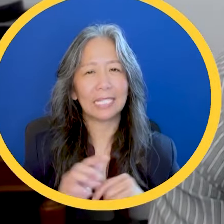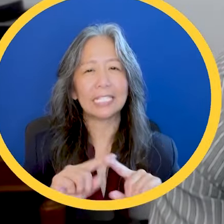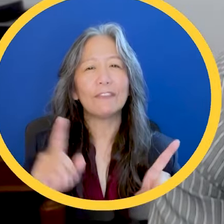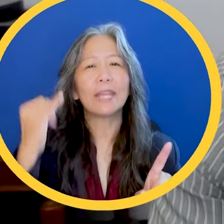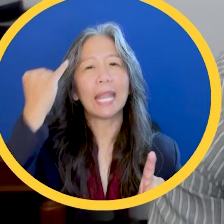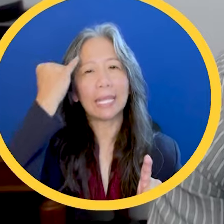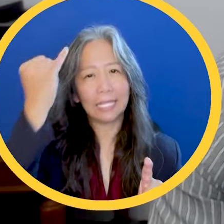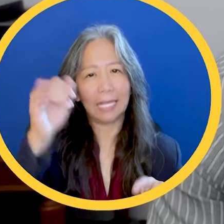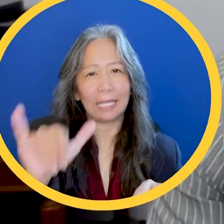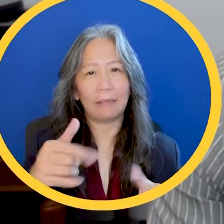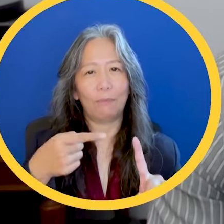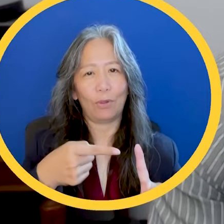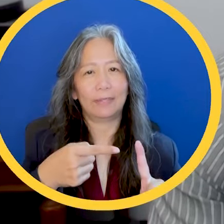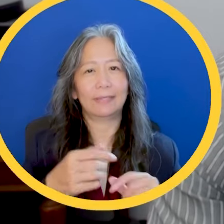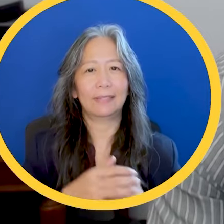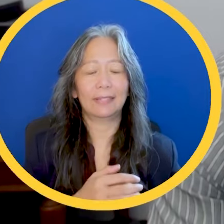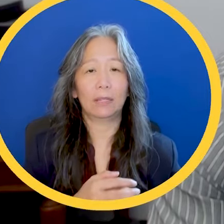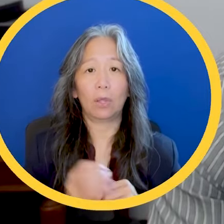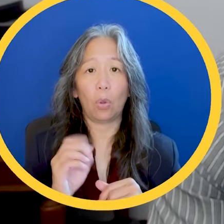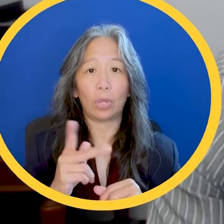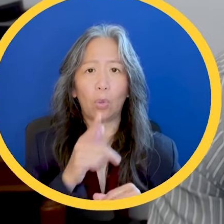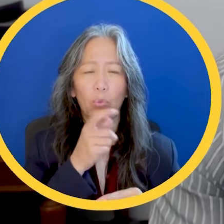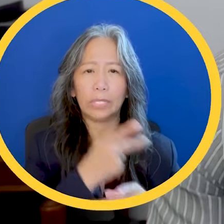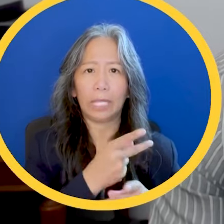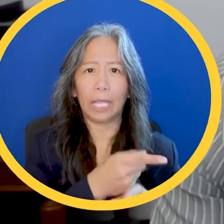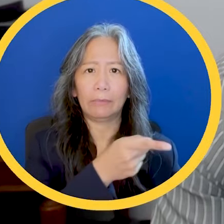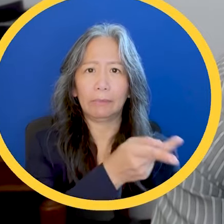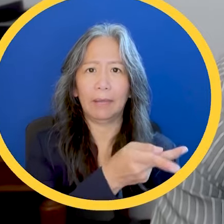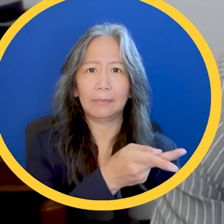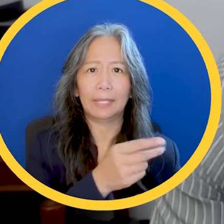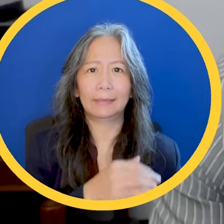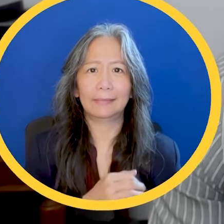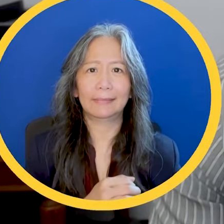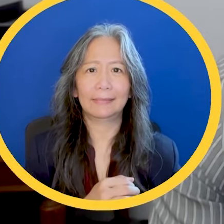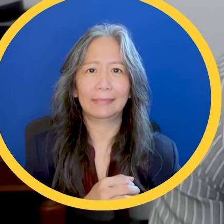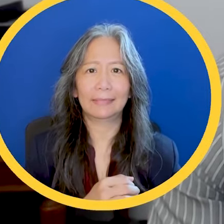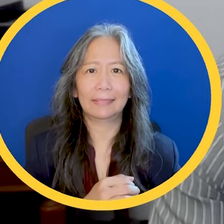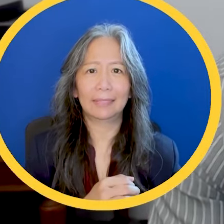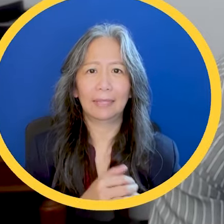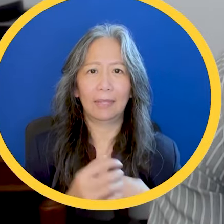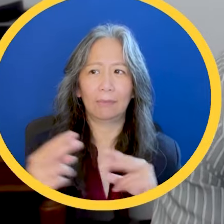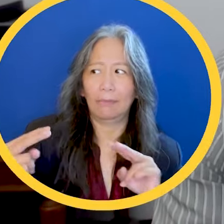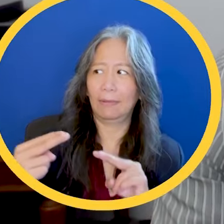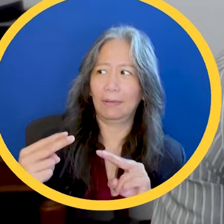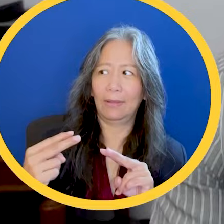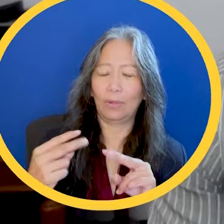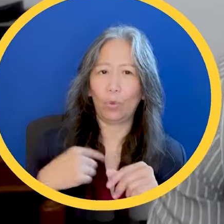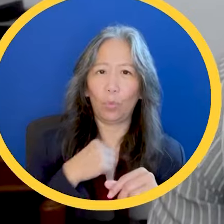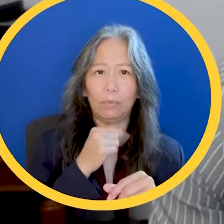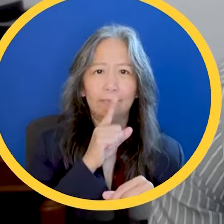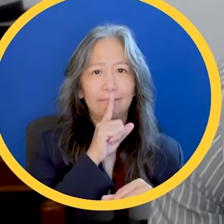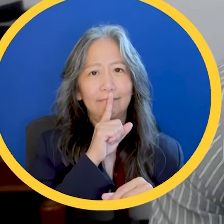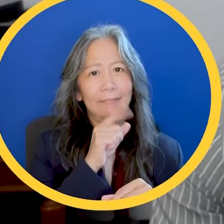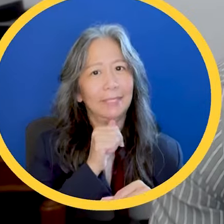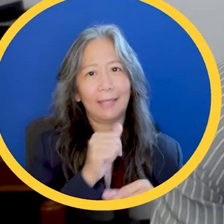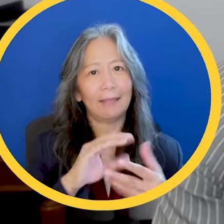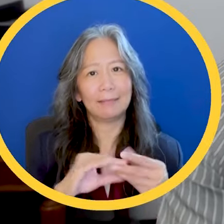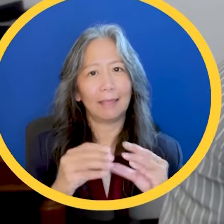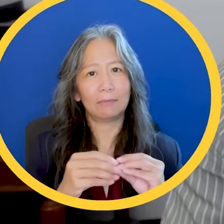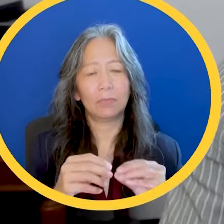a different idea at that point. Okay, now who's going to take care of mom and dad? I remember looking at my brother. We didn't say anything,